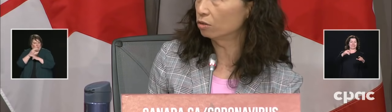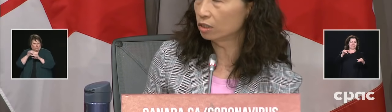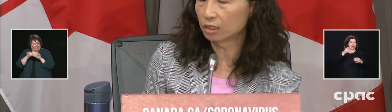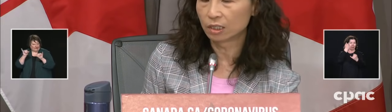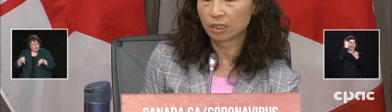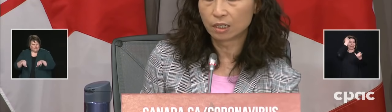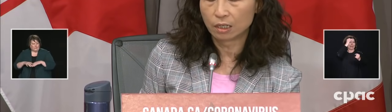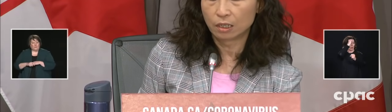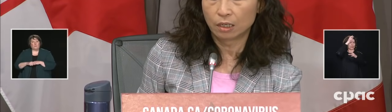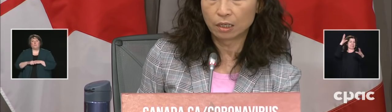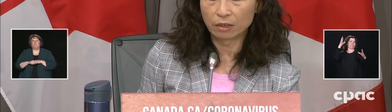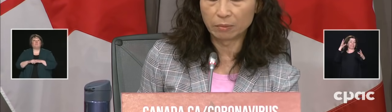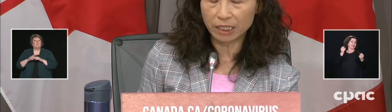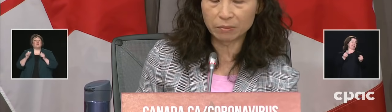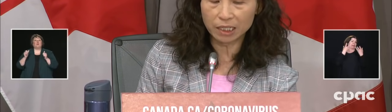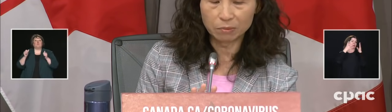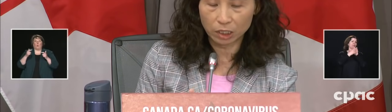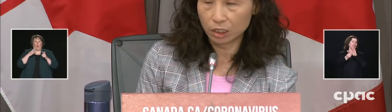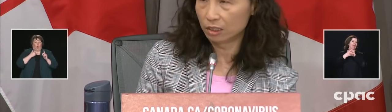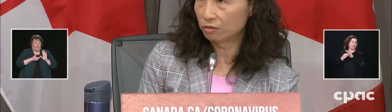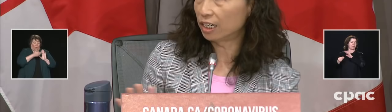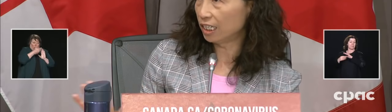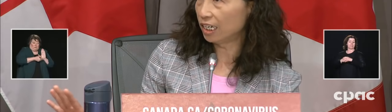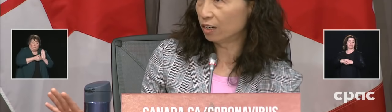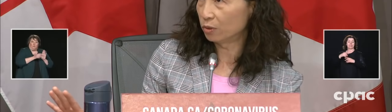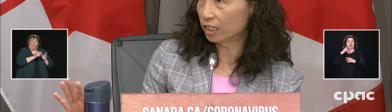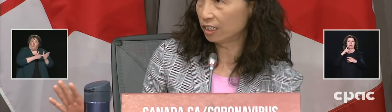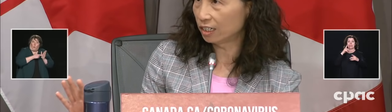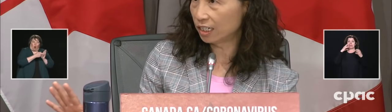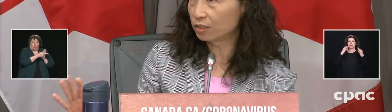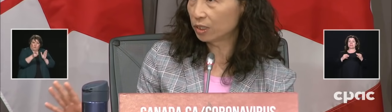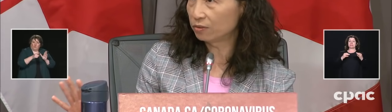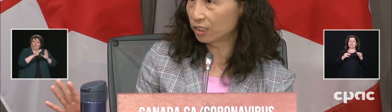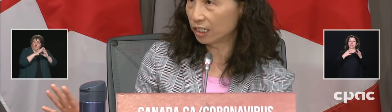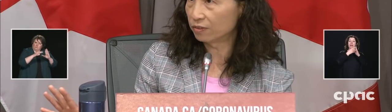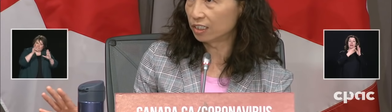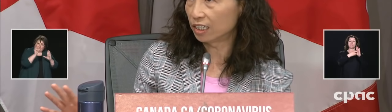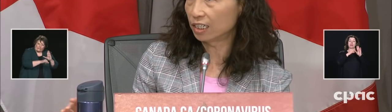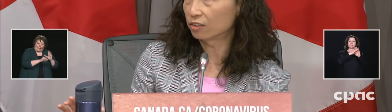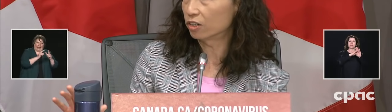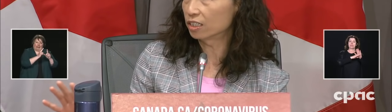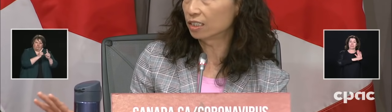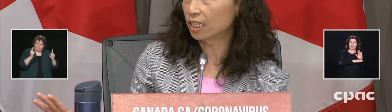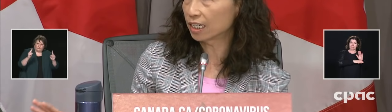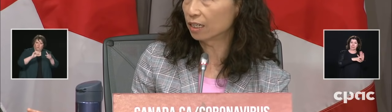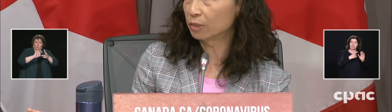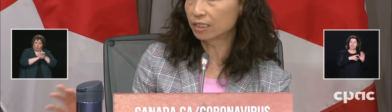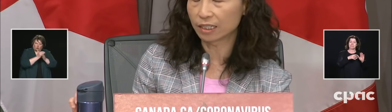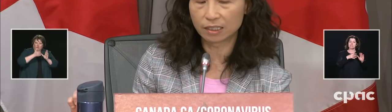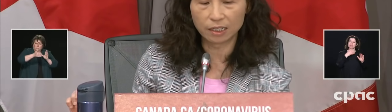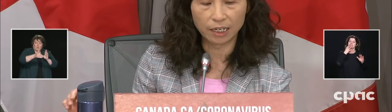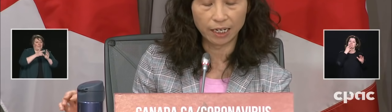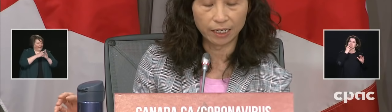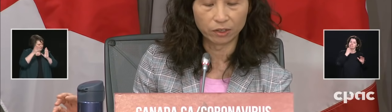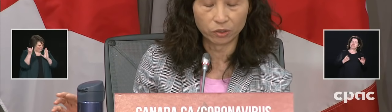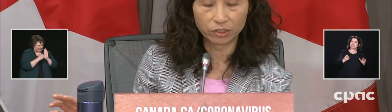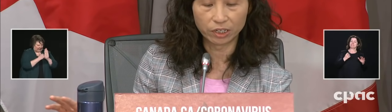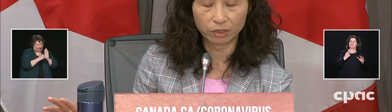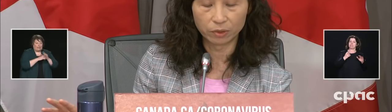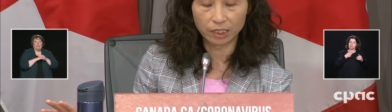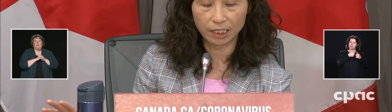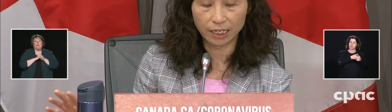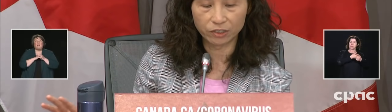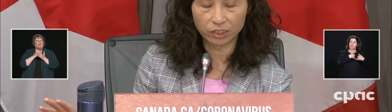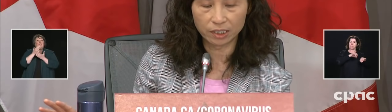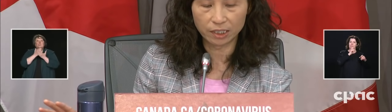still hold. There are many, many modelers right now working like 24/7, I think, across the academic sector and